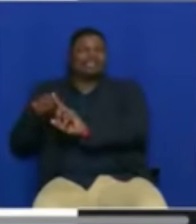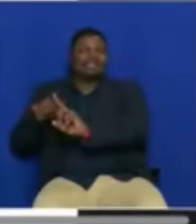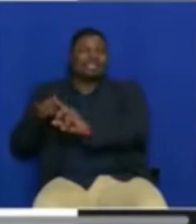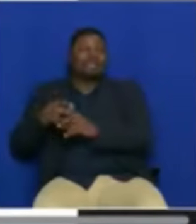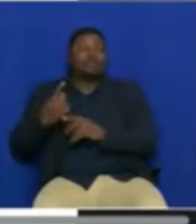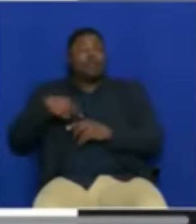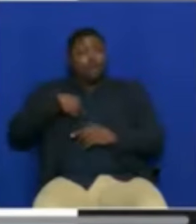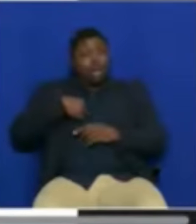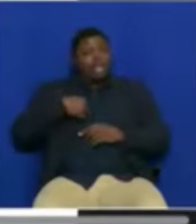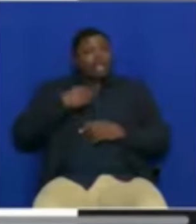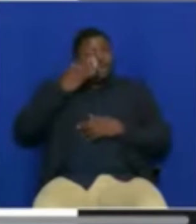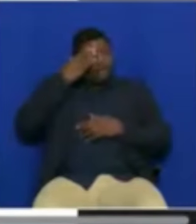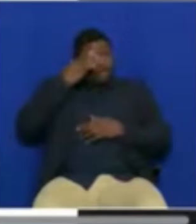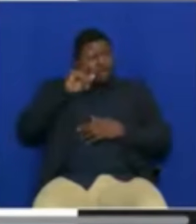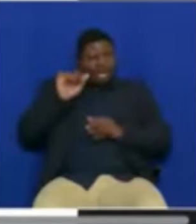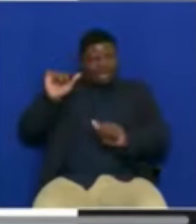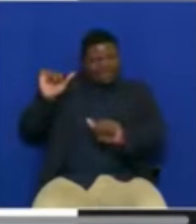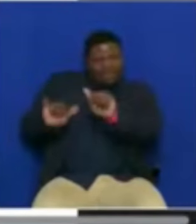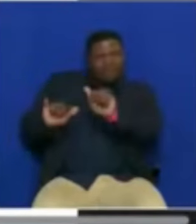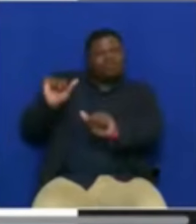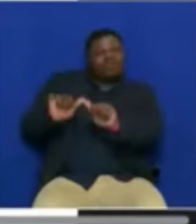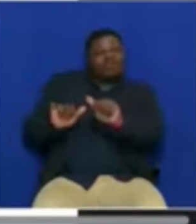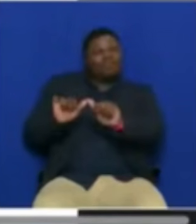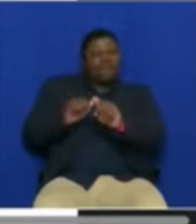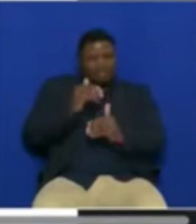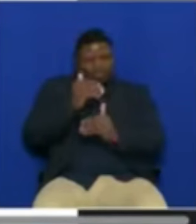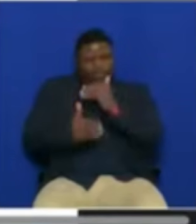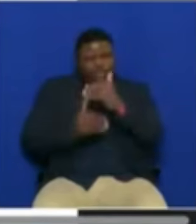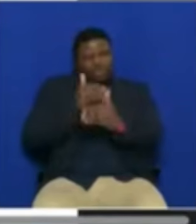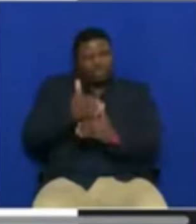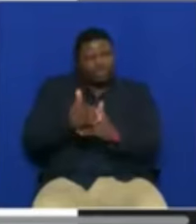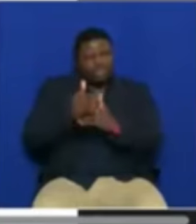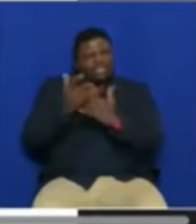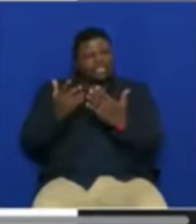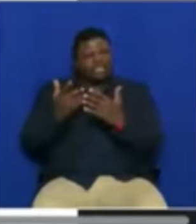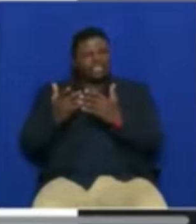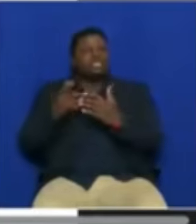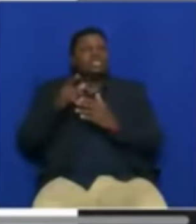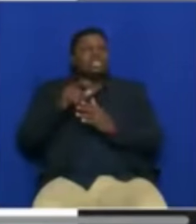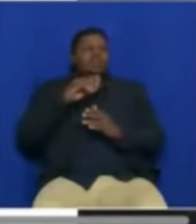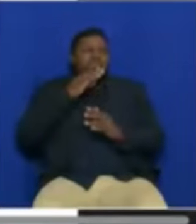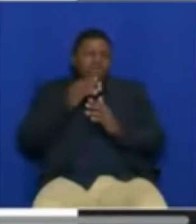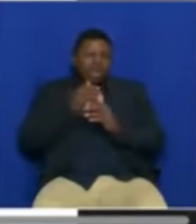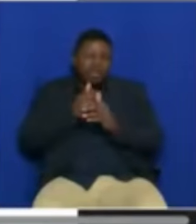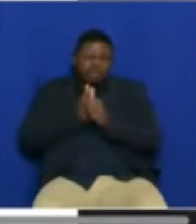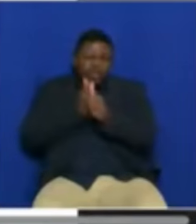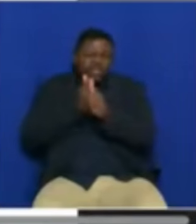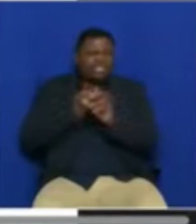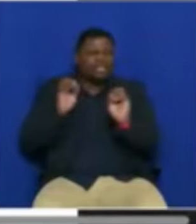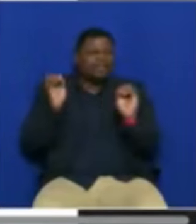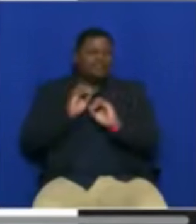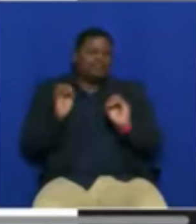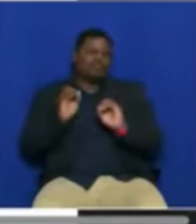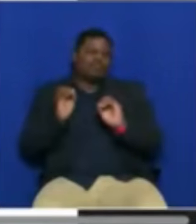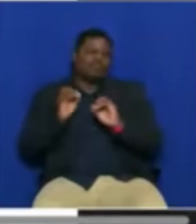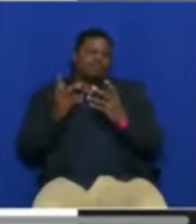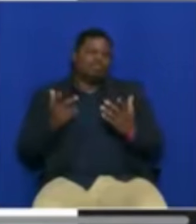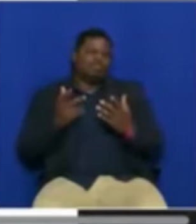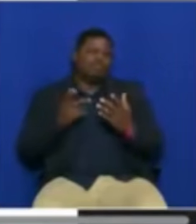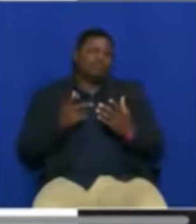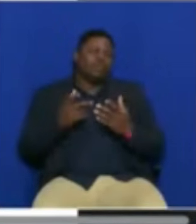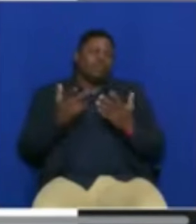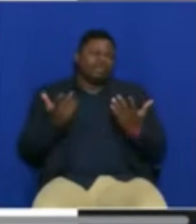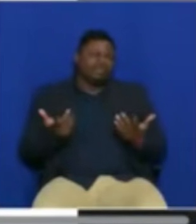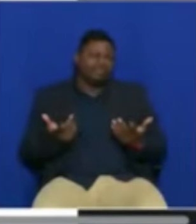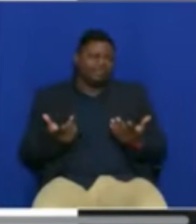you need the vetting, clearance certificates and vetting files for all these people? Was there